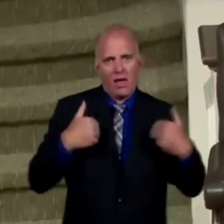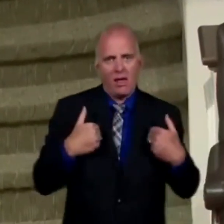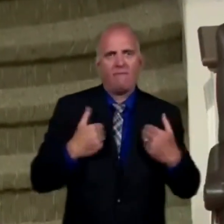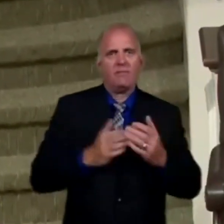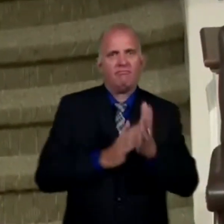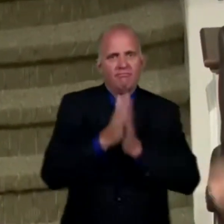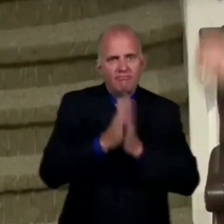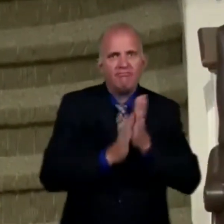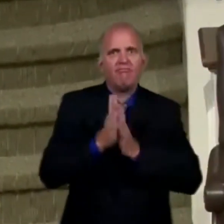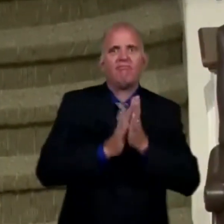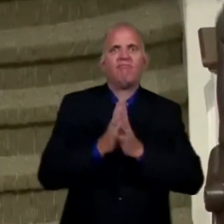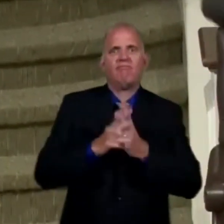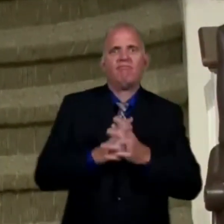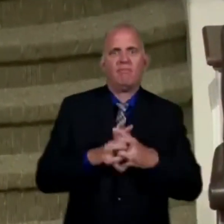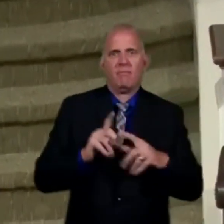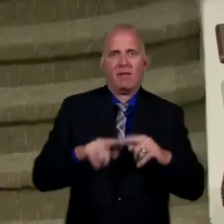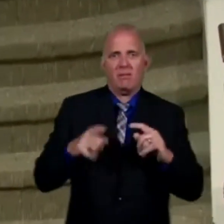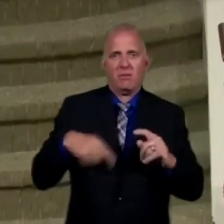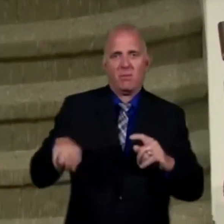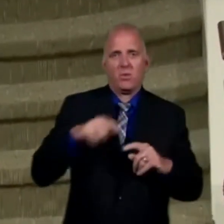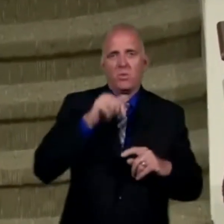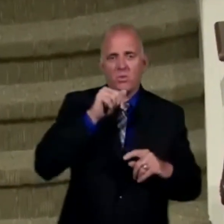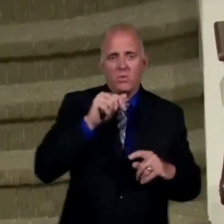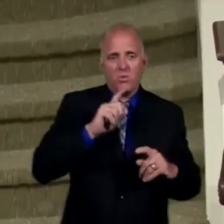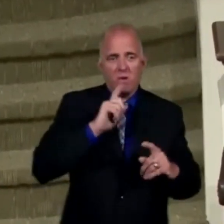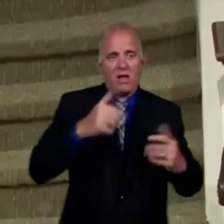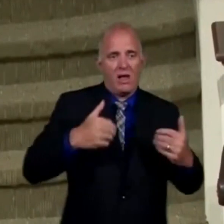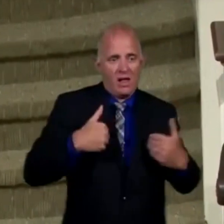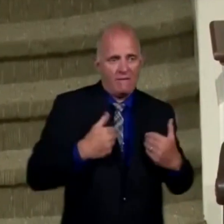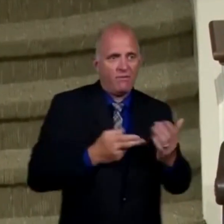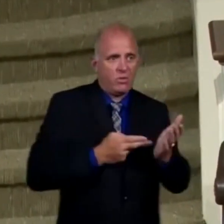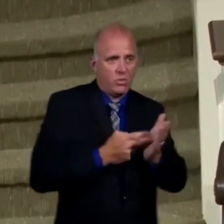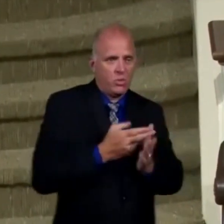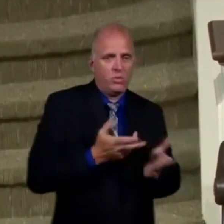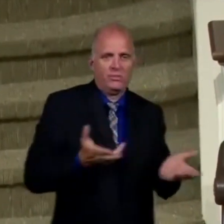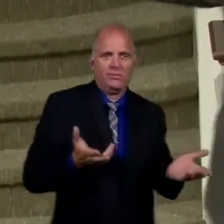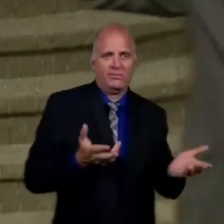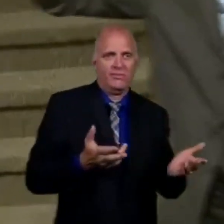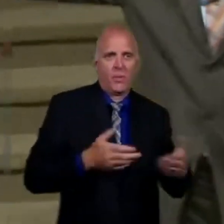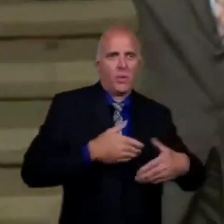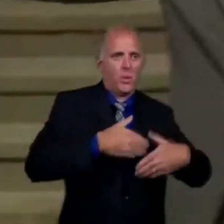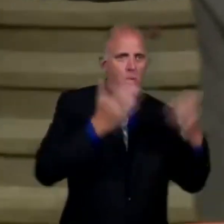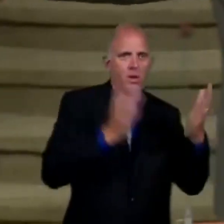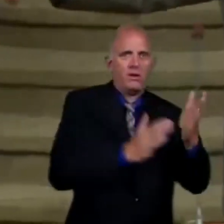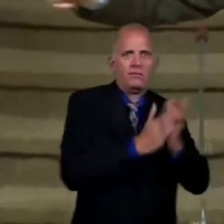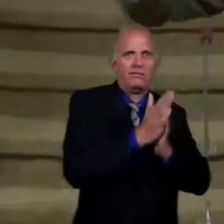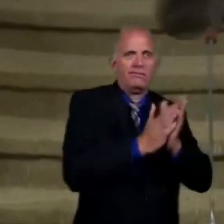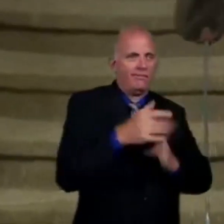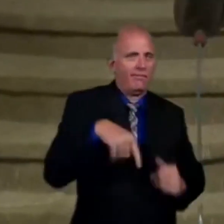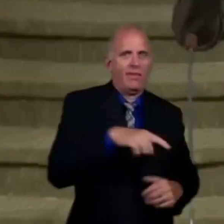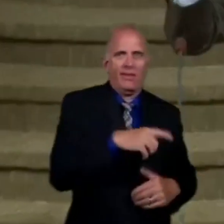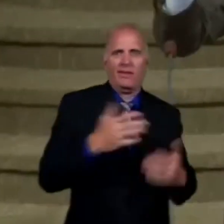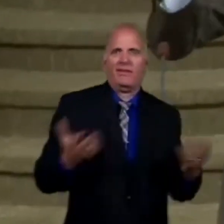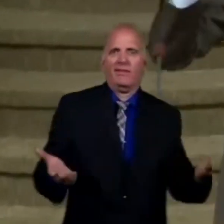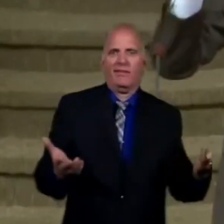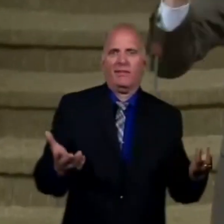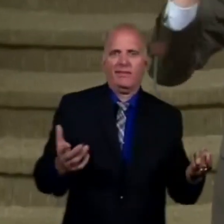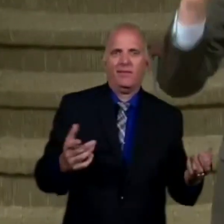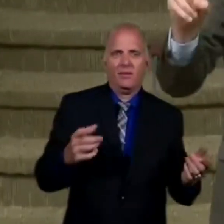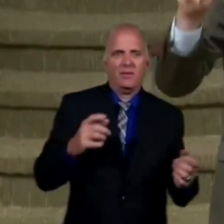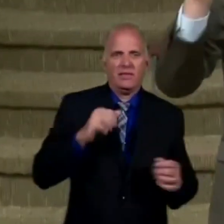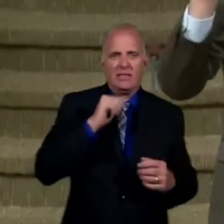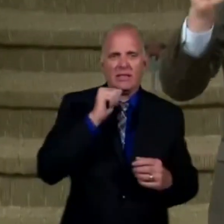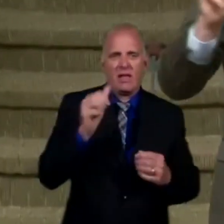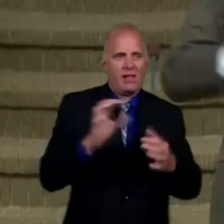people who have the truth have less zeal than people who don't have the truth. You see, they have a zeal for God, but not according to knowledge. They